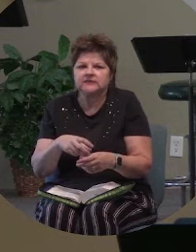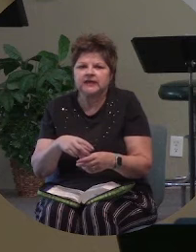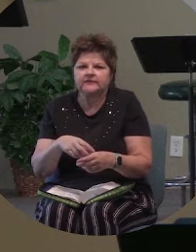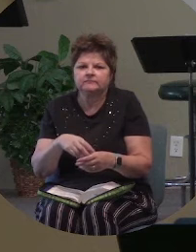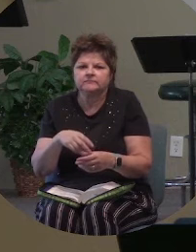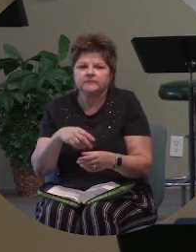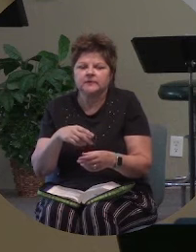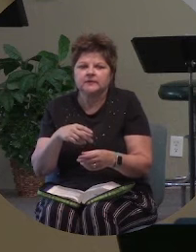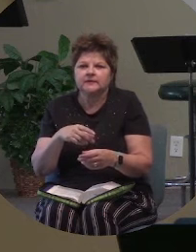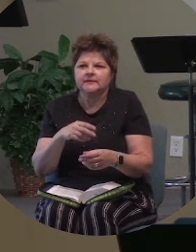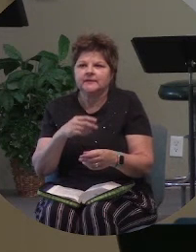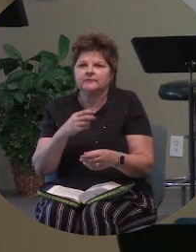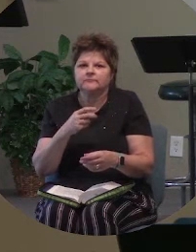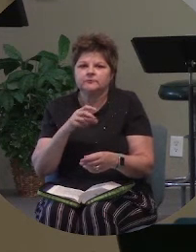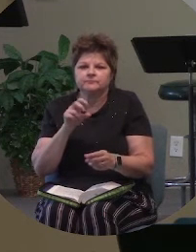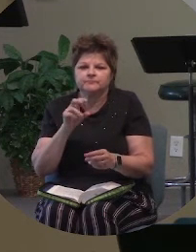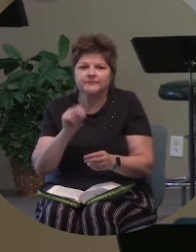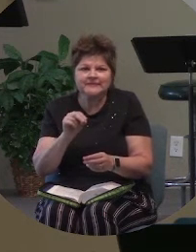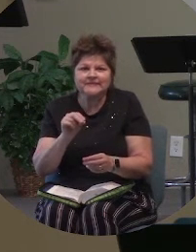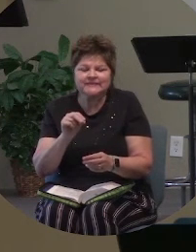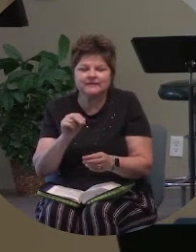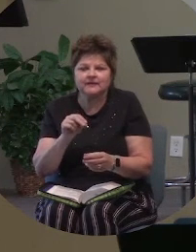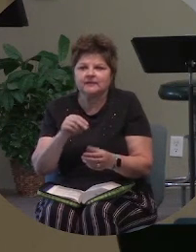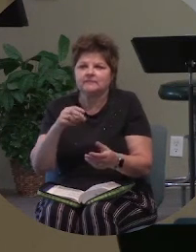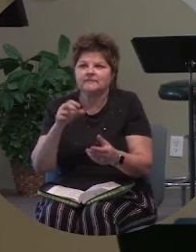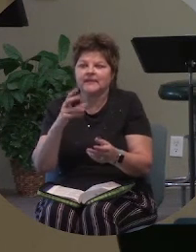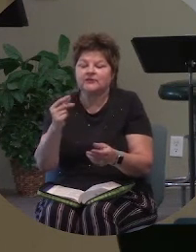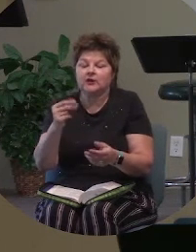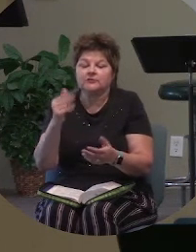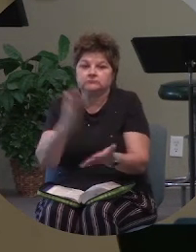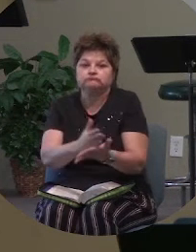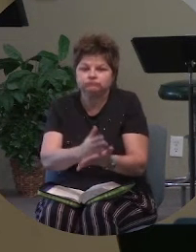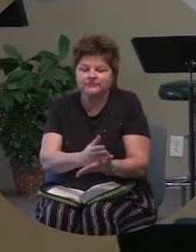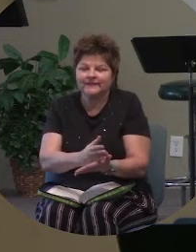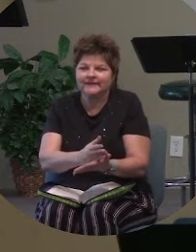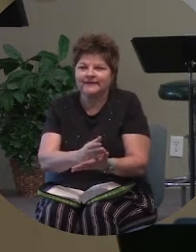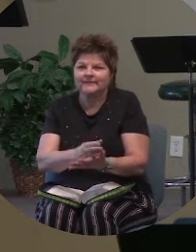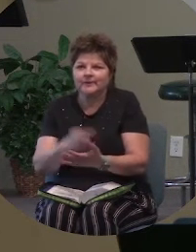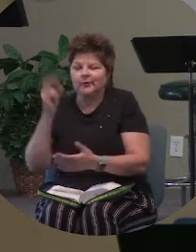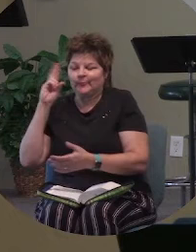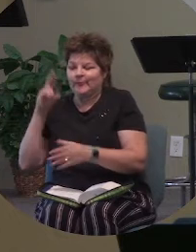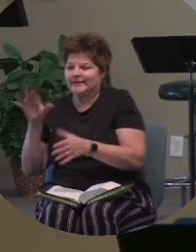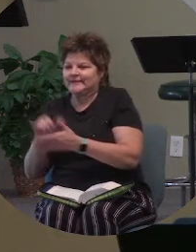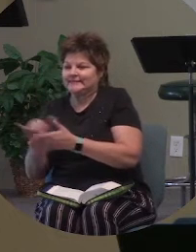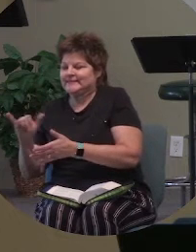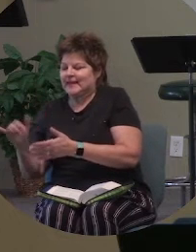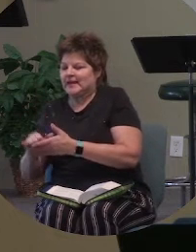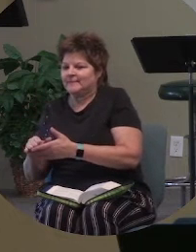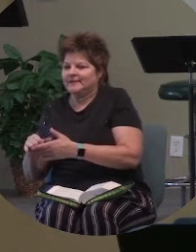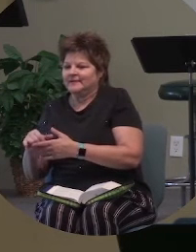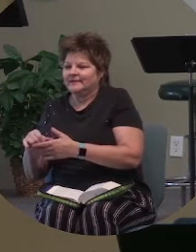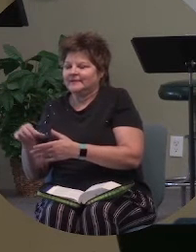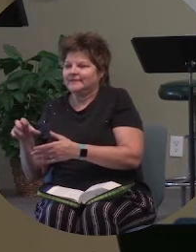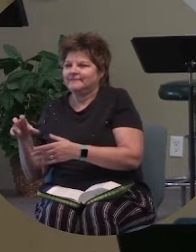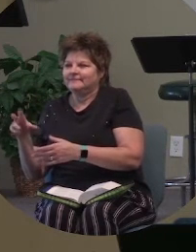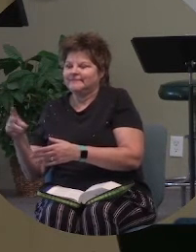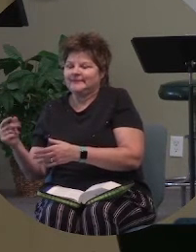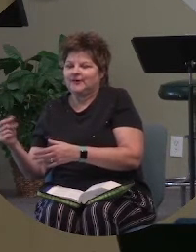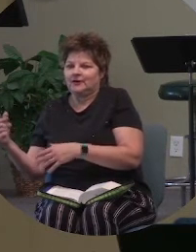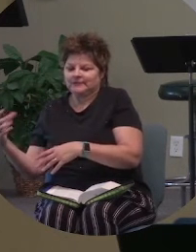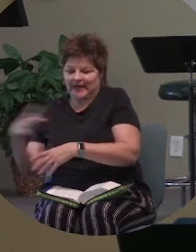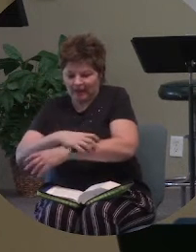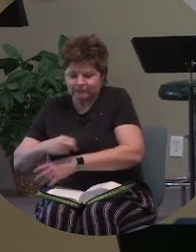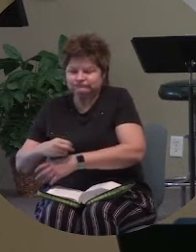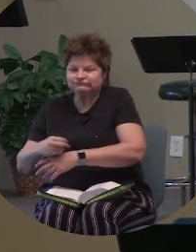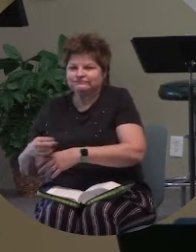stop. And Ray does it, and that person loses a limb. Or you do it, and they lose an eye. But he's